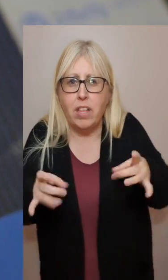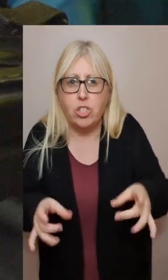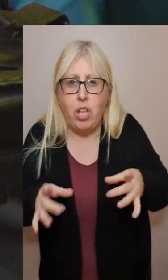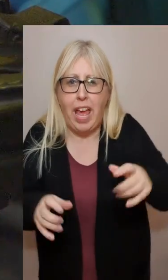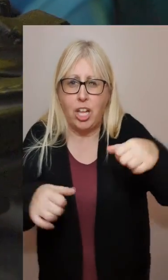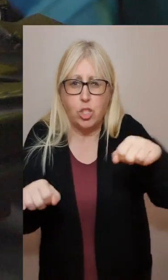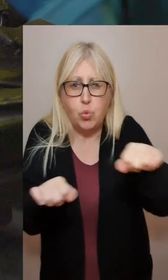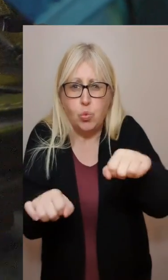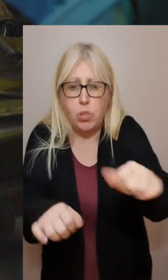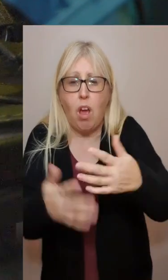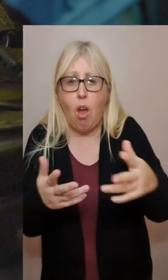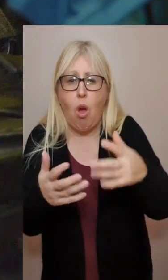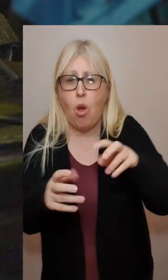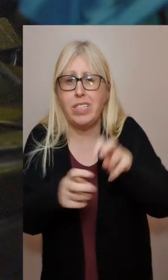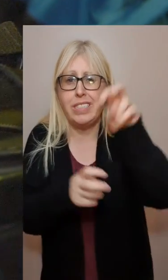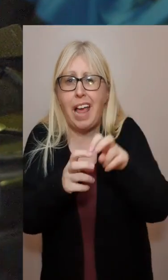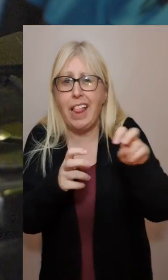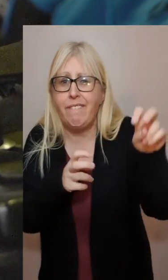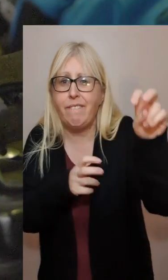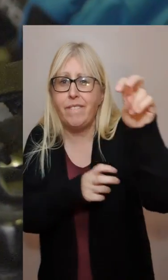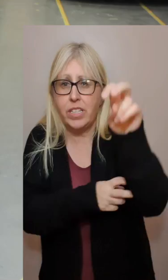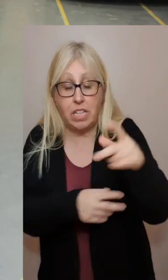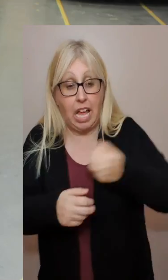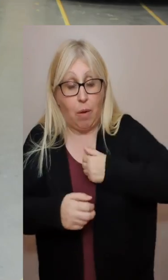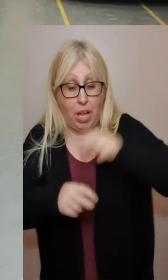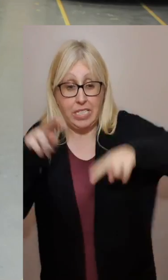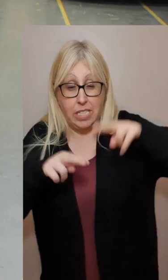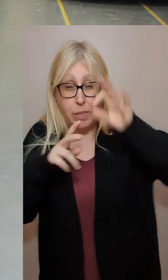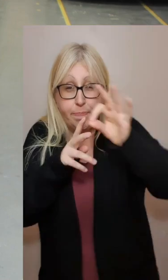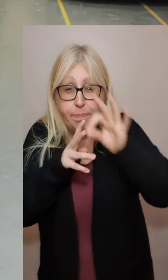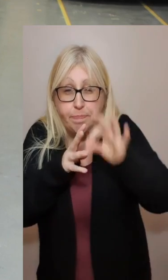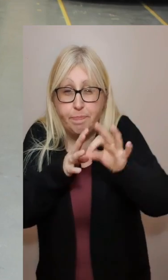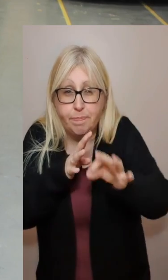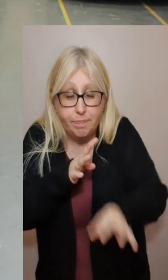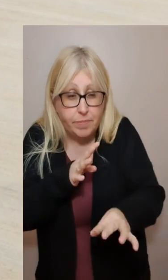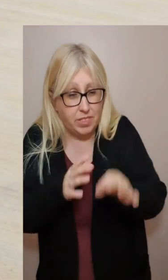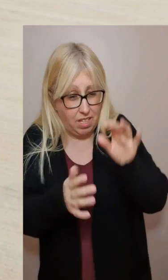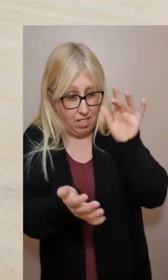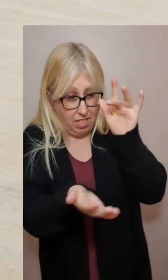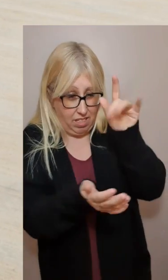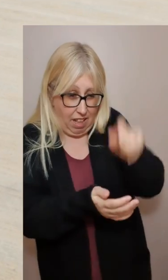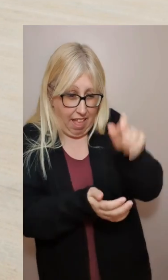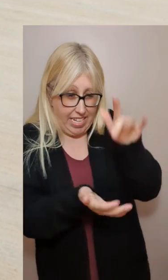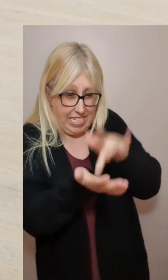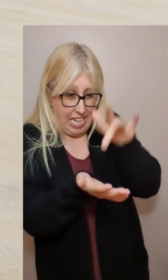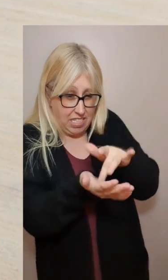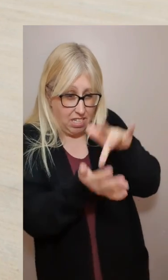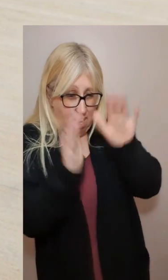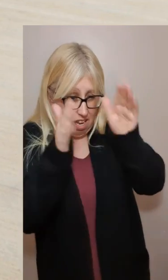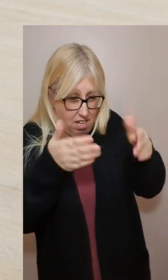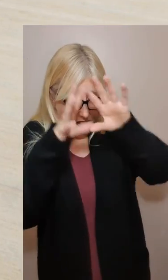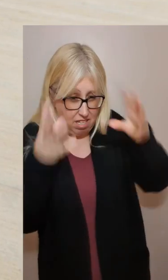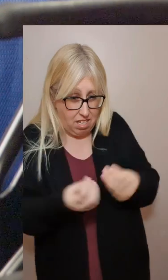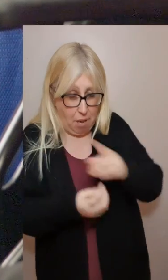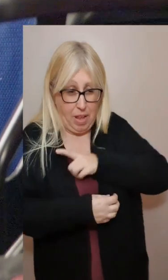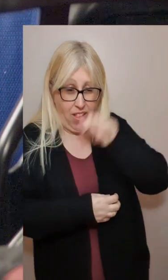lifts. So I think our assessments are quite detailed and they're very client-centred and holistic, because it's the